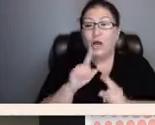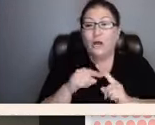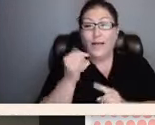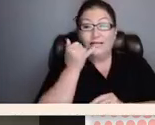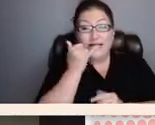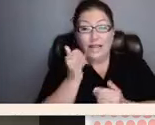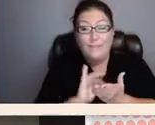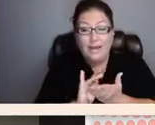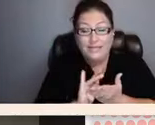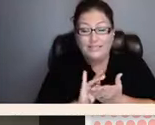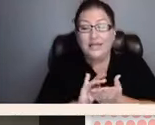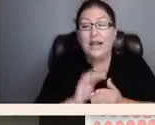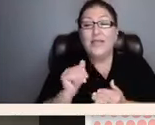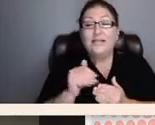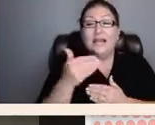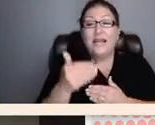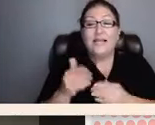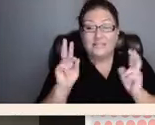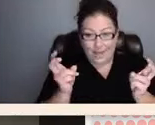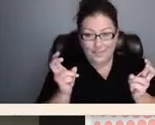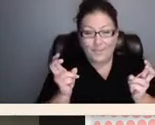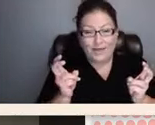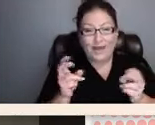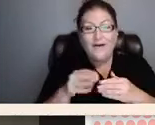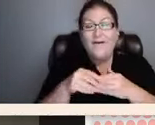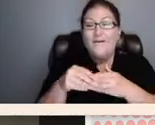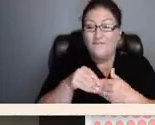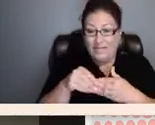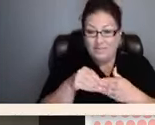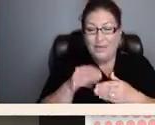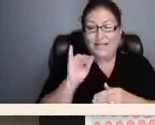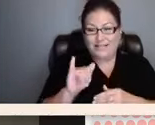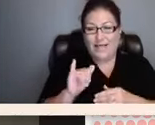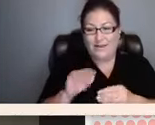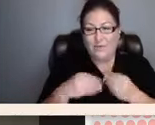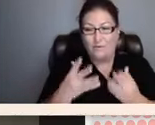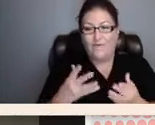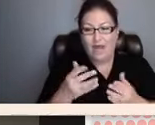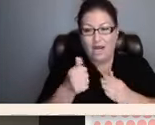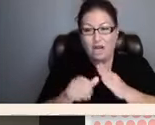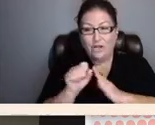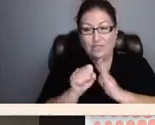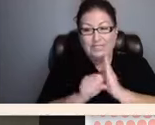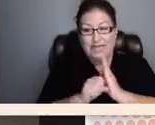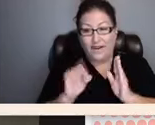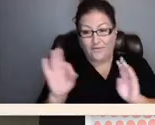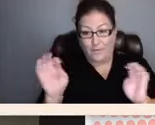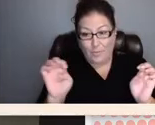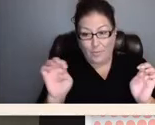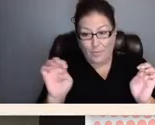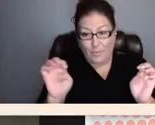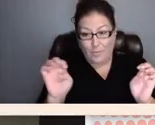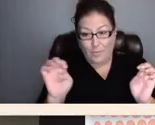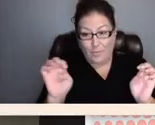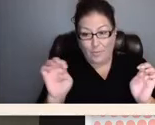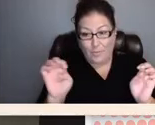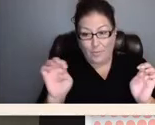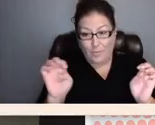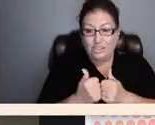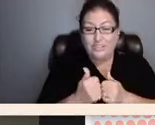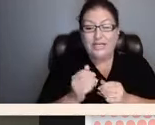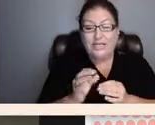next topic, which is the flexibilities that have been provided under the state of emergency. So the agency has